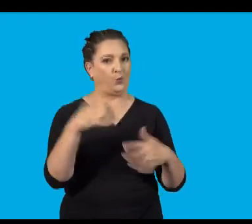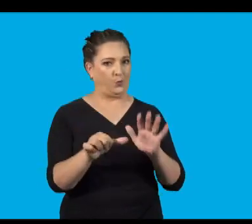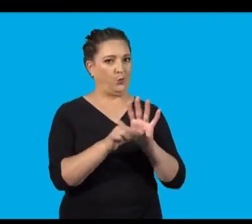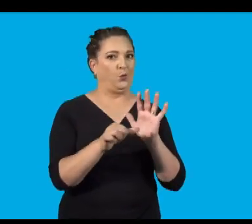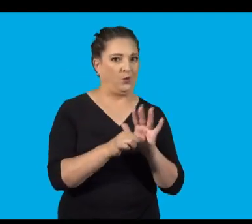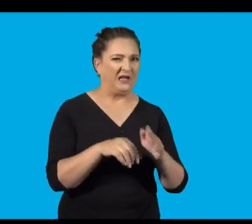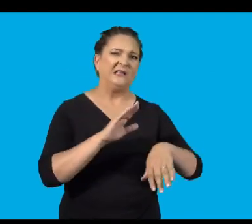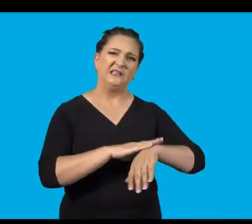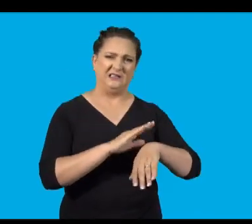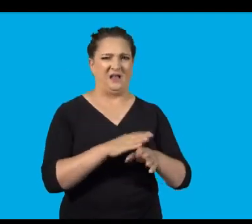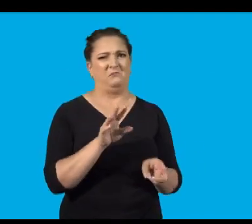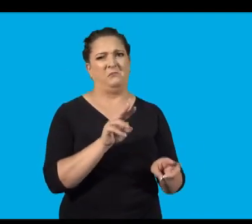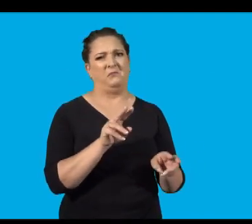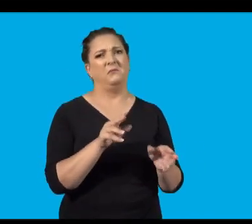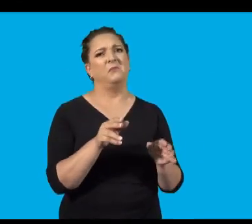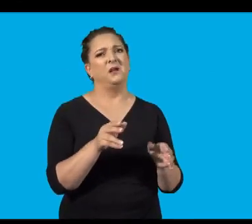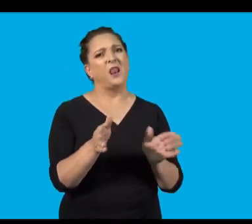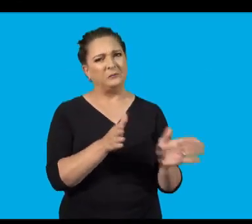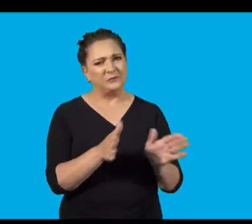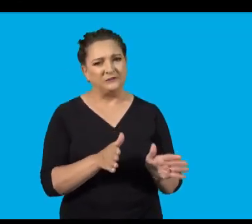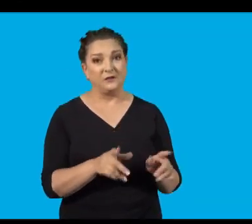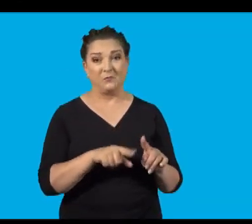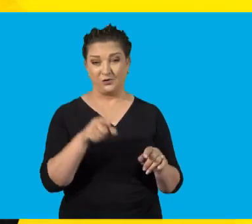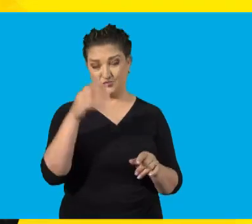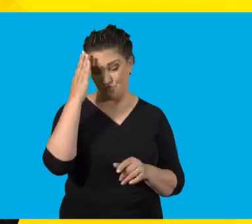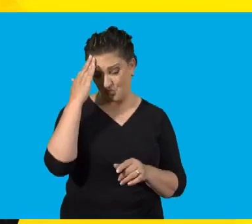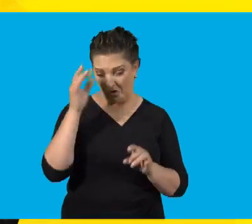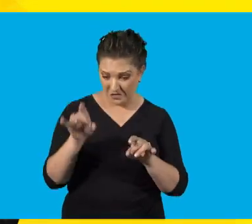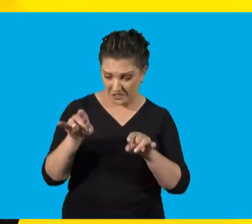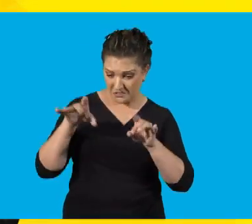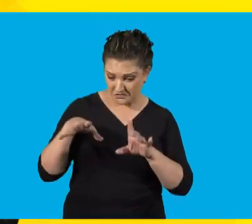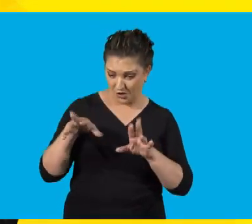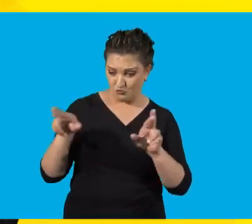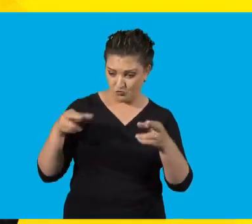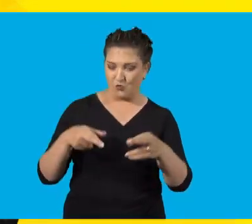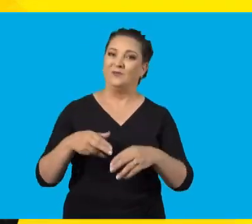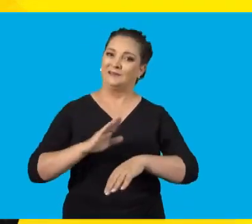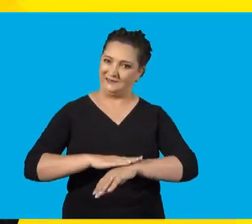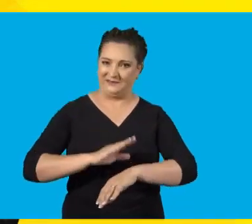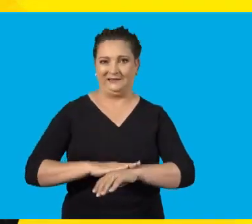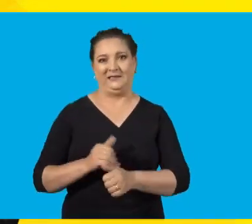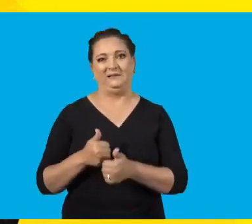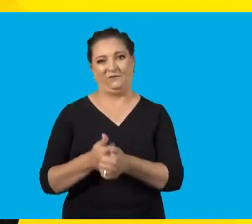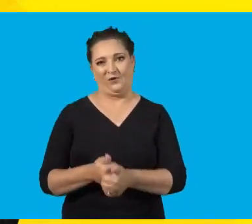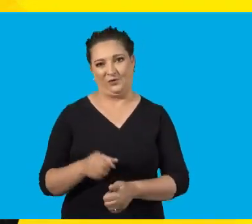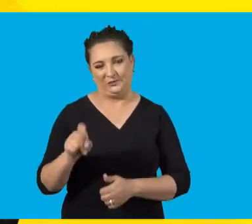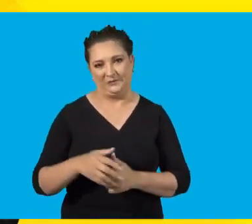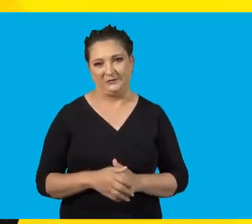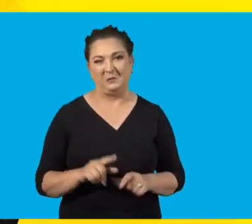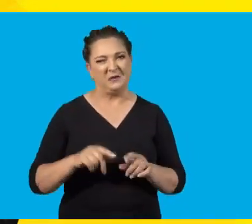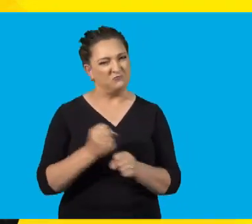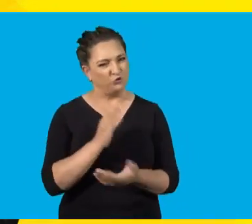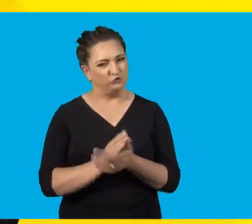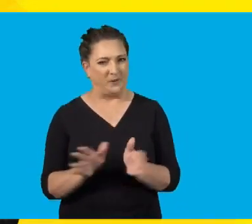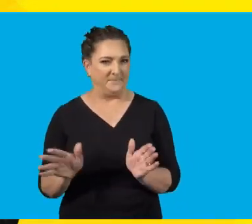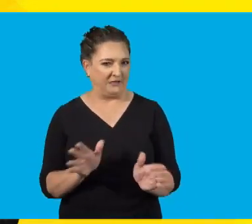skills, time management, all right? Remember, when you are in an exam room, you are time bound. So make sure that you